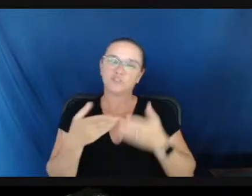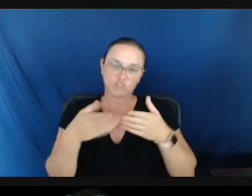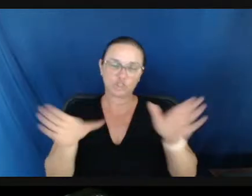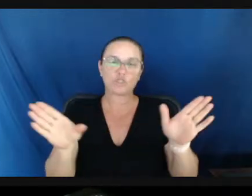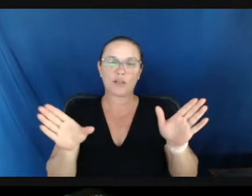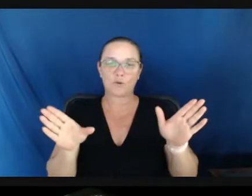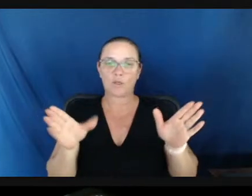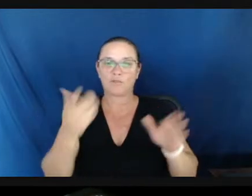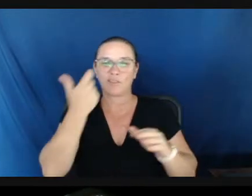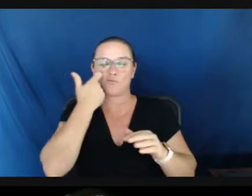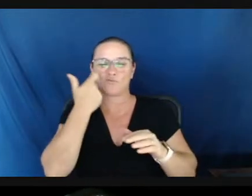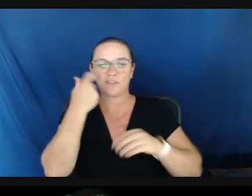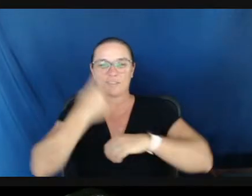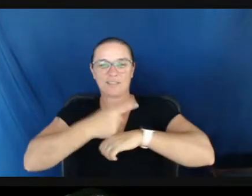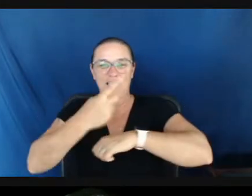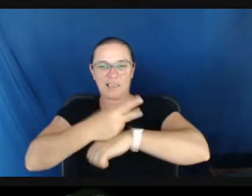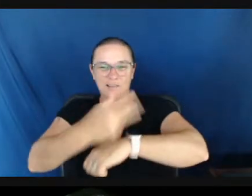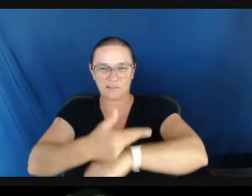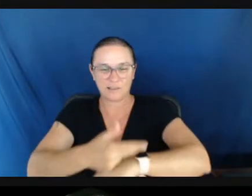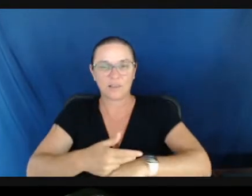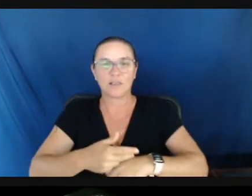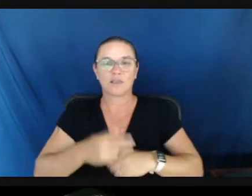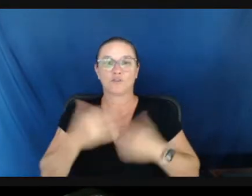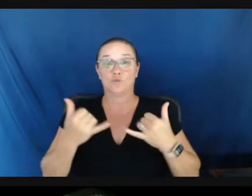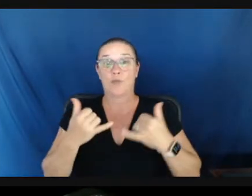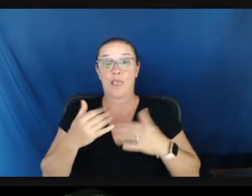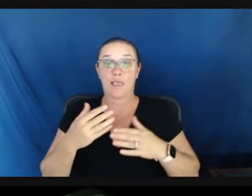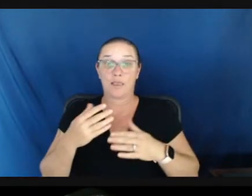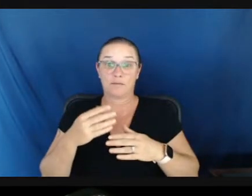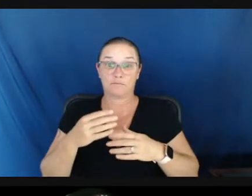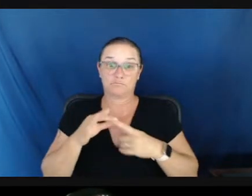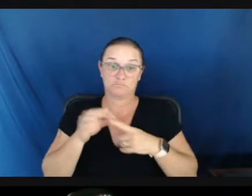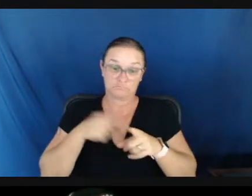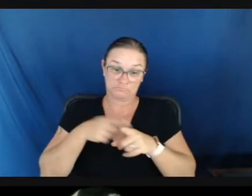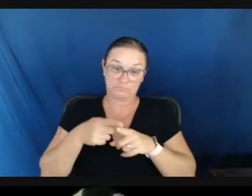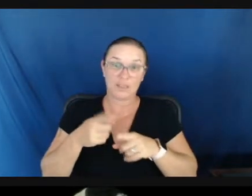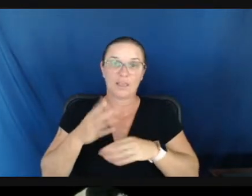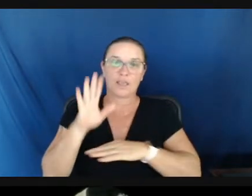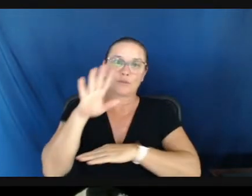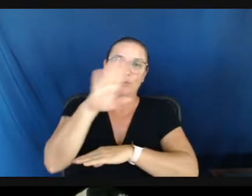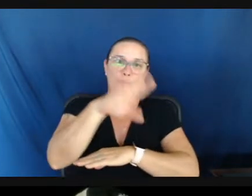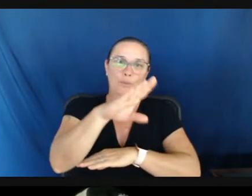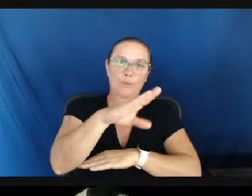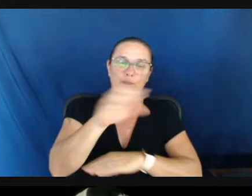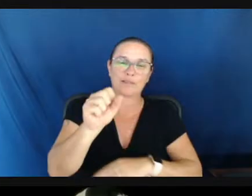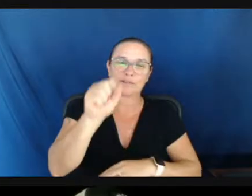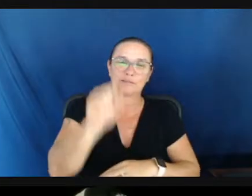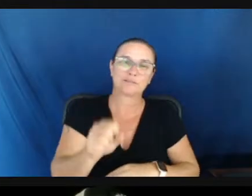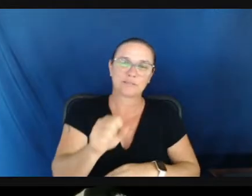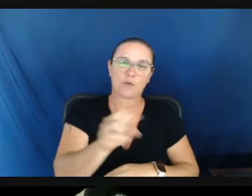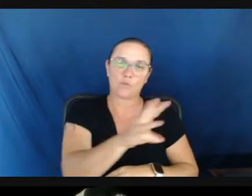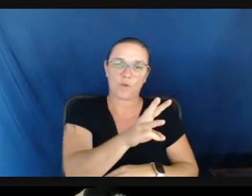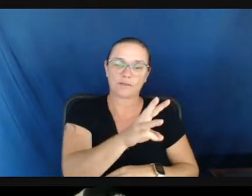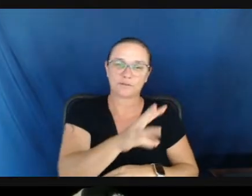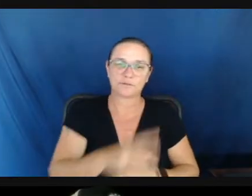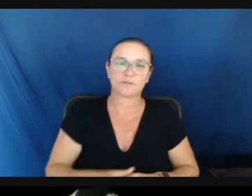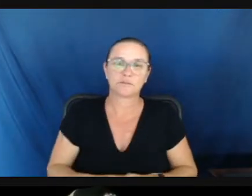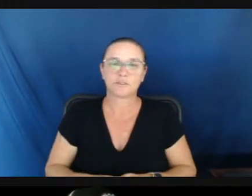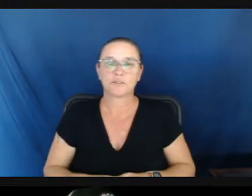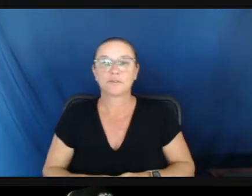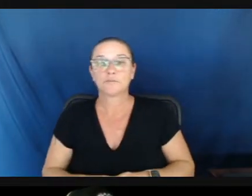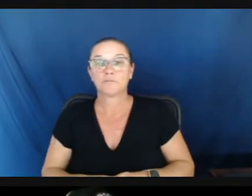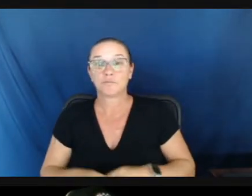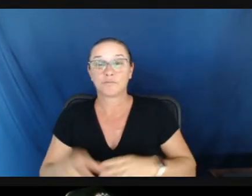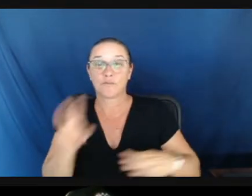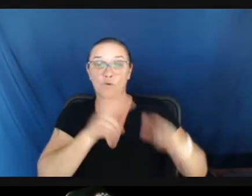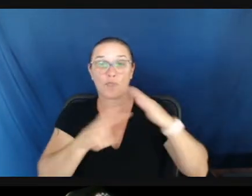most recent days, today especially, pretty strongly to the southwest. And the forecast for the next week continues that,